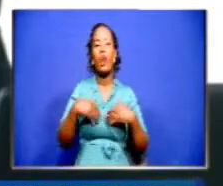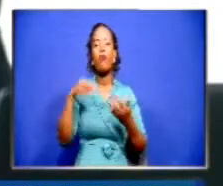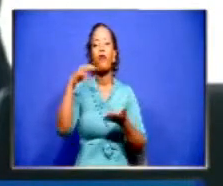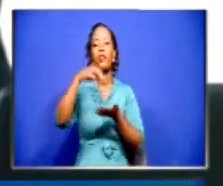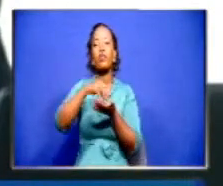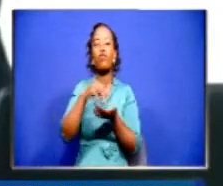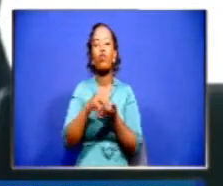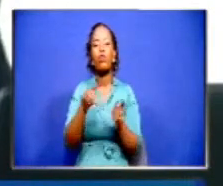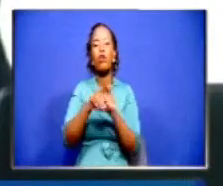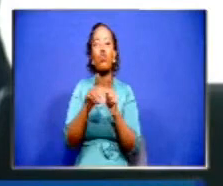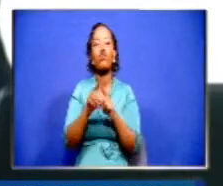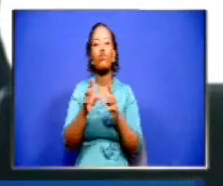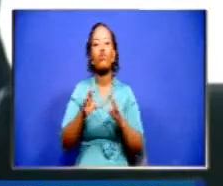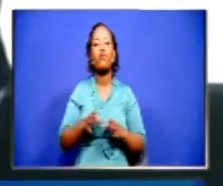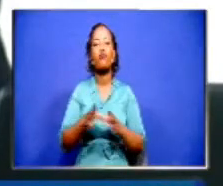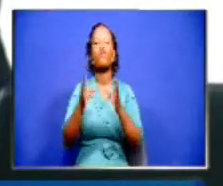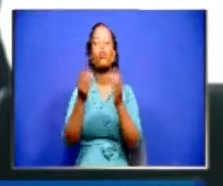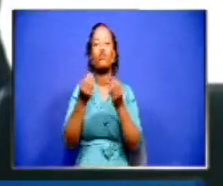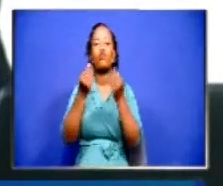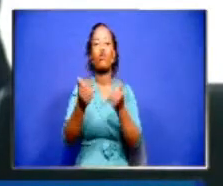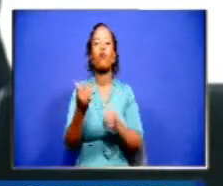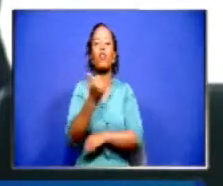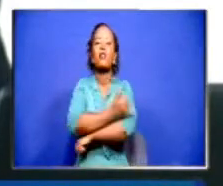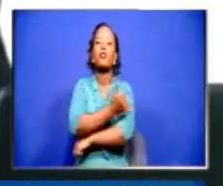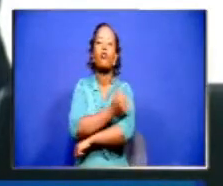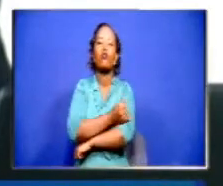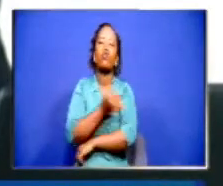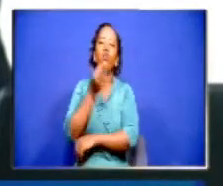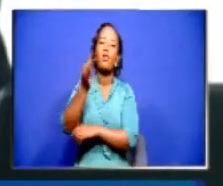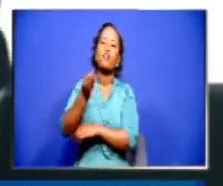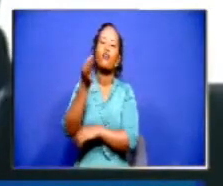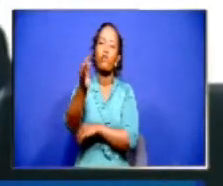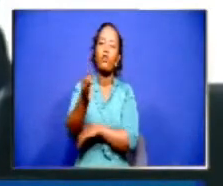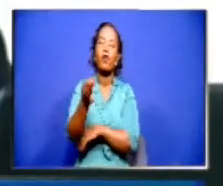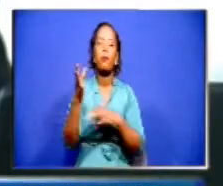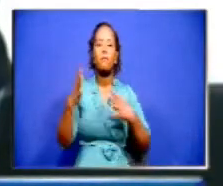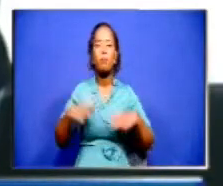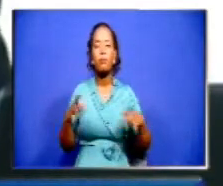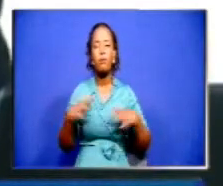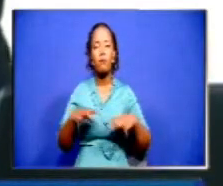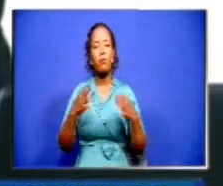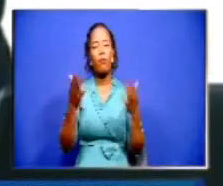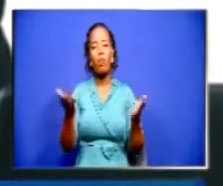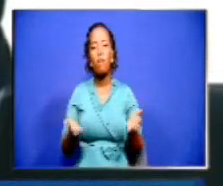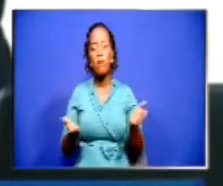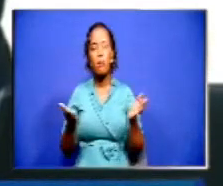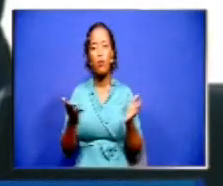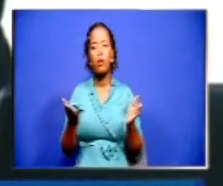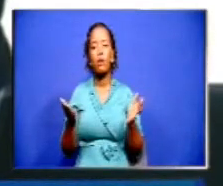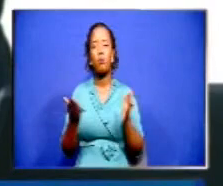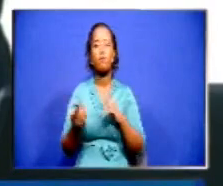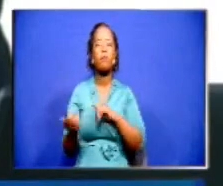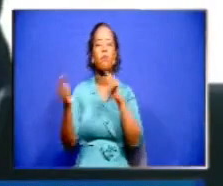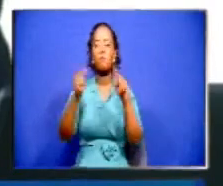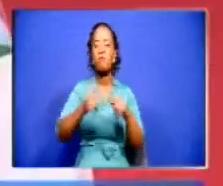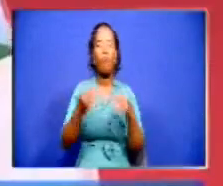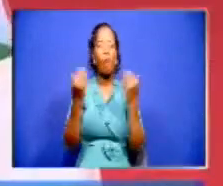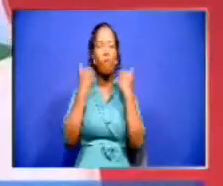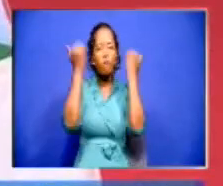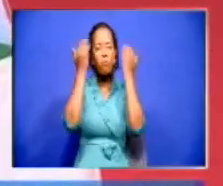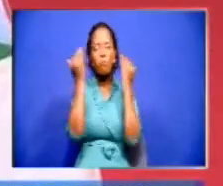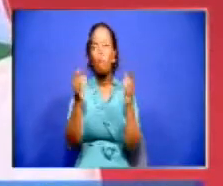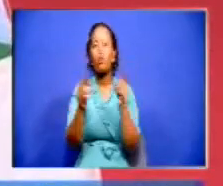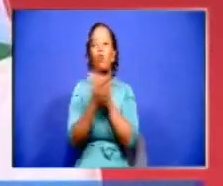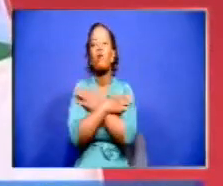be forced to address these situations in the future, where people do not necessarily come to court as